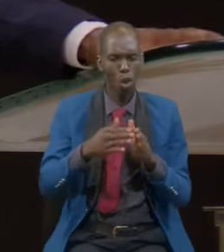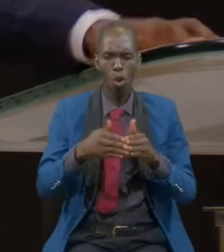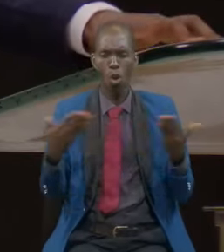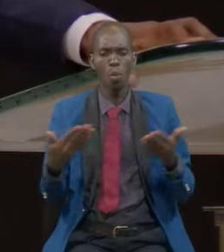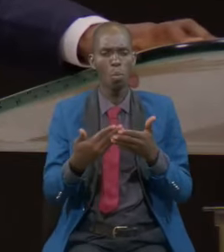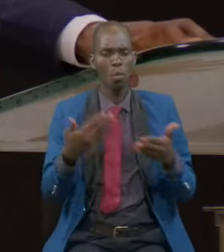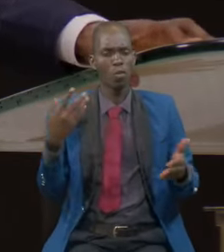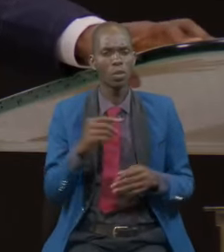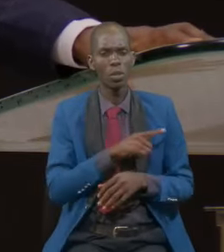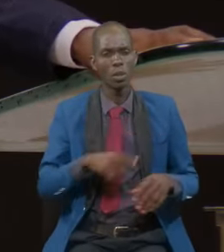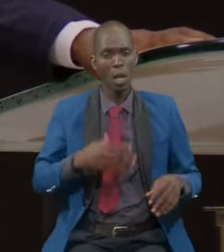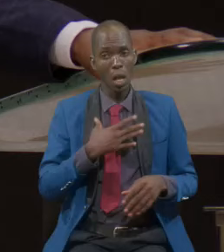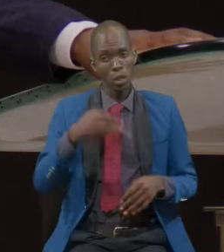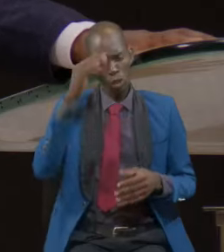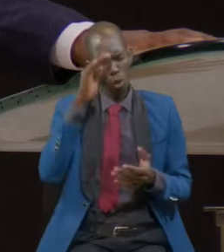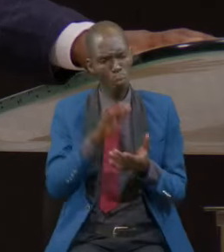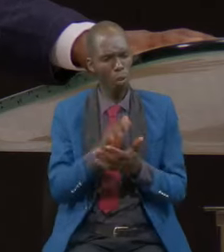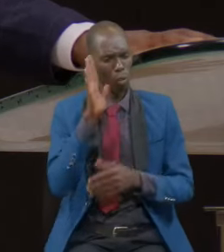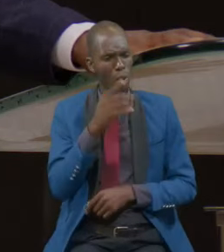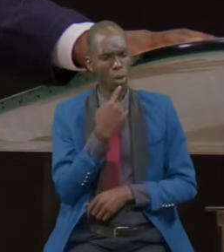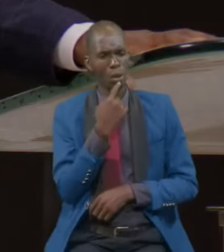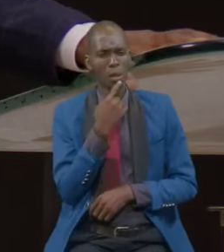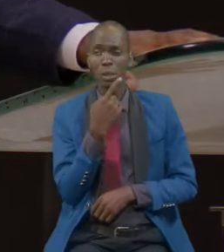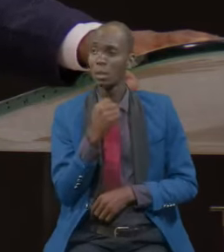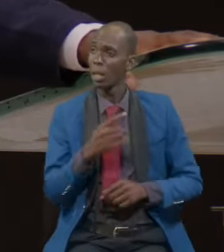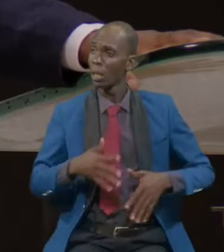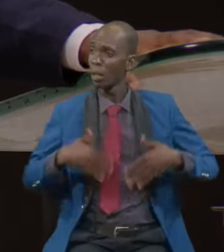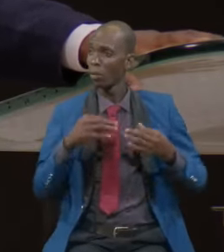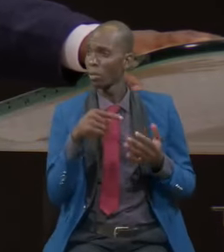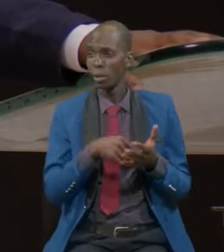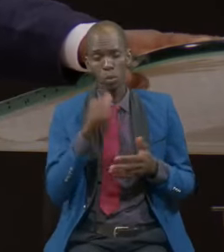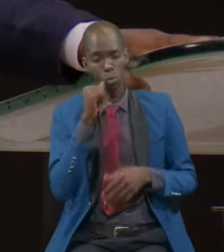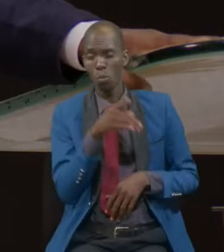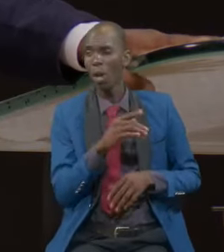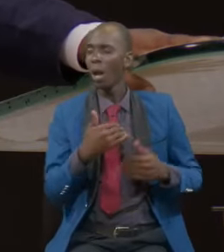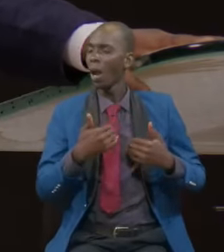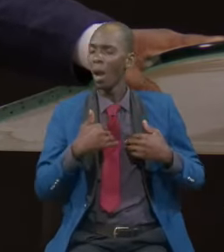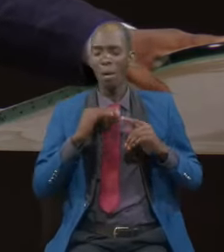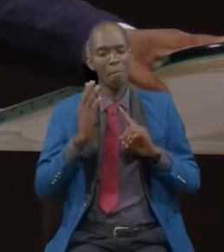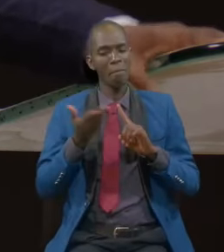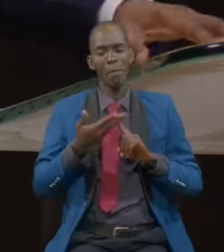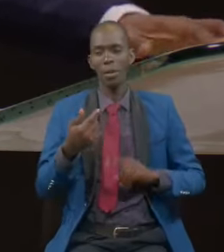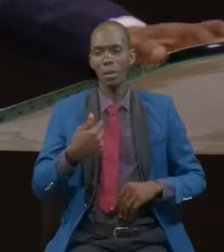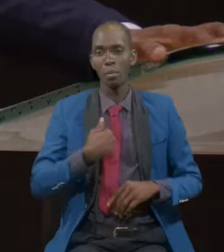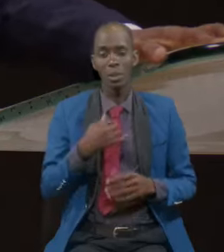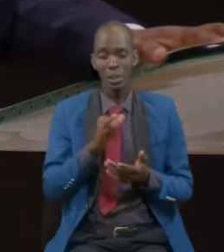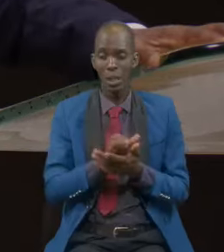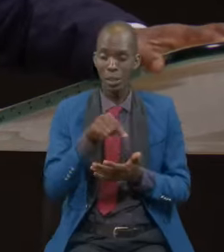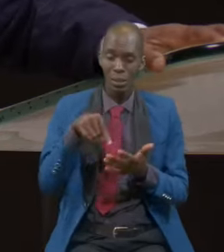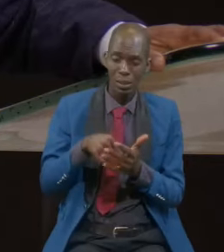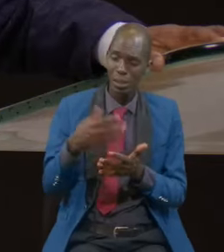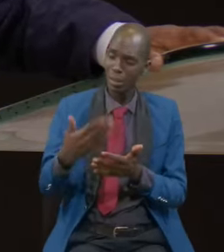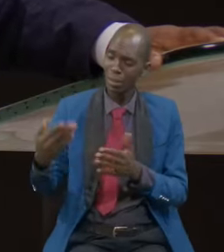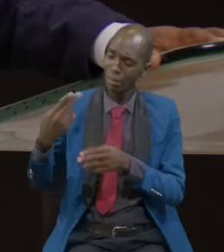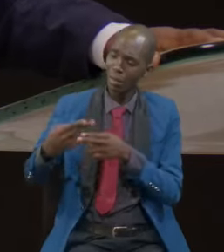and your husband will say, the life of this woman convinces me that this thing they call salvation